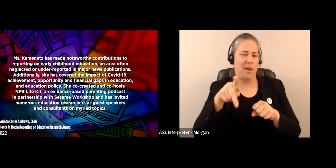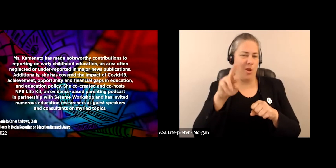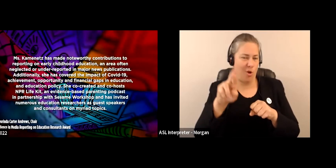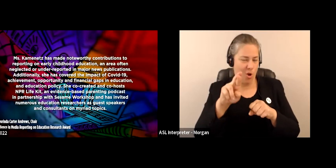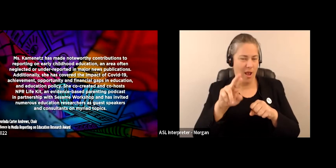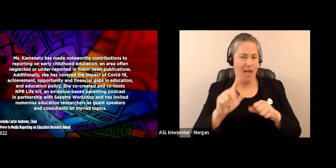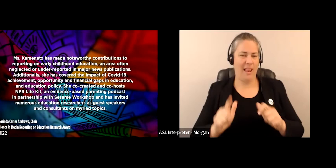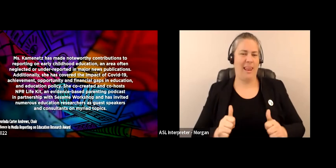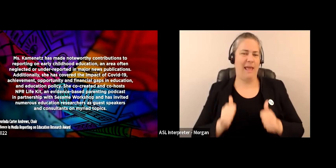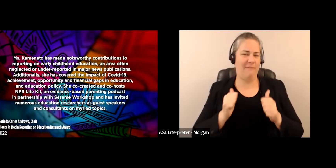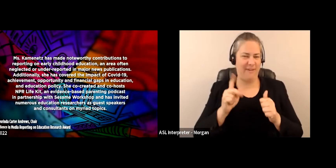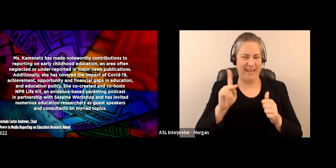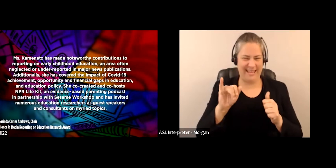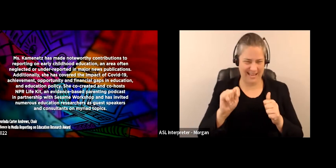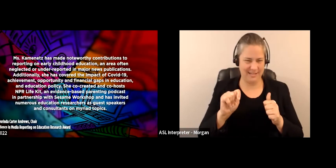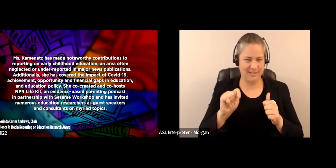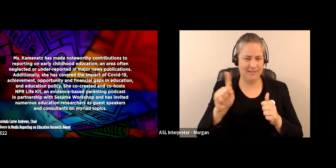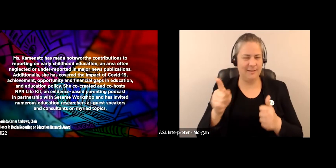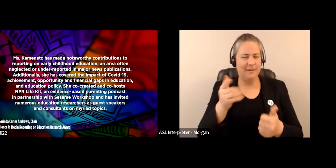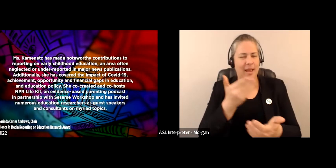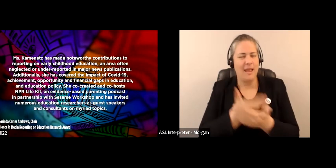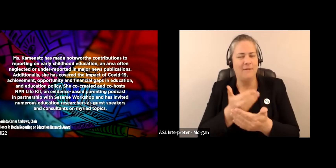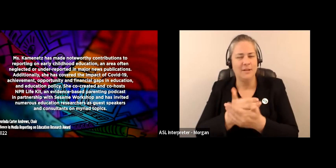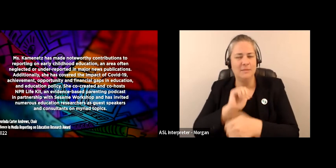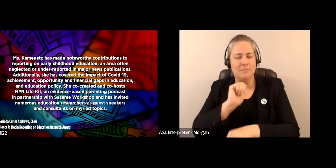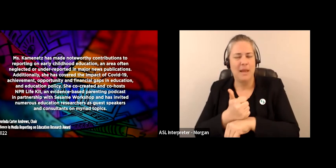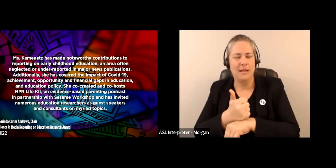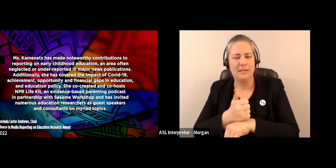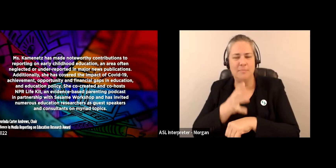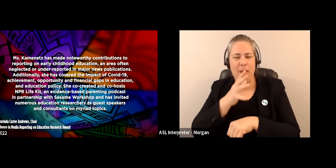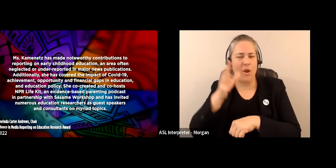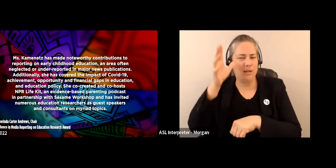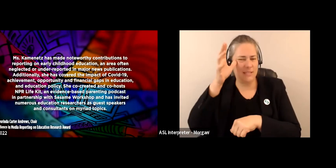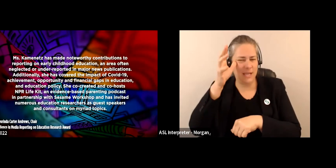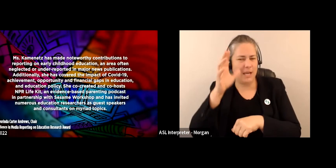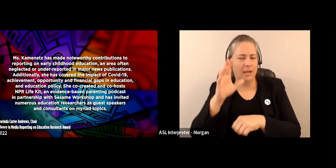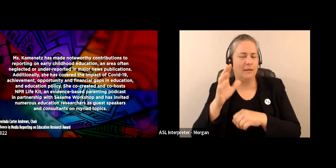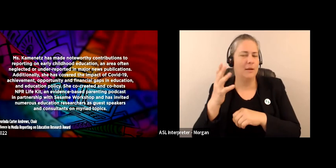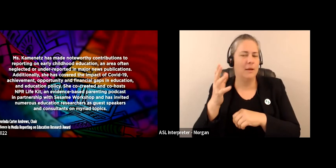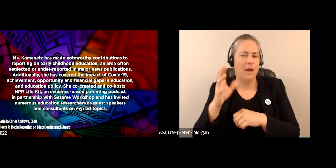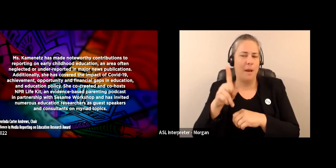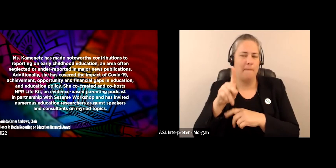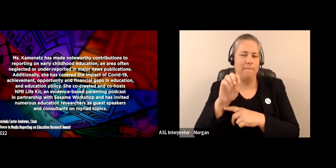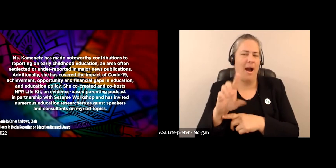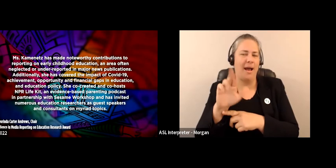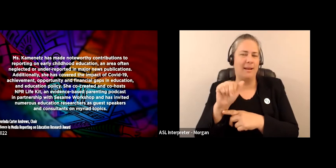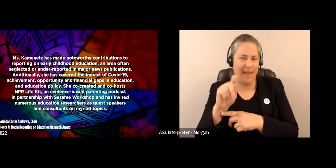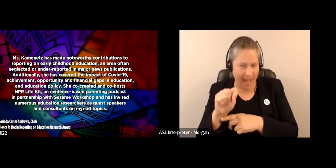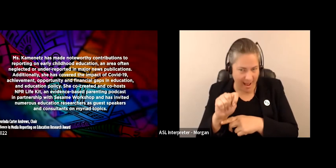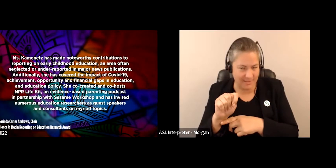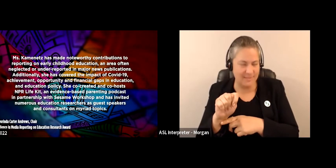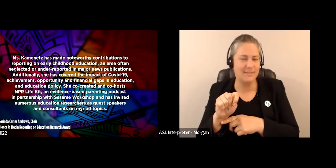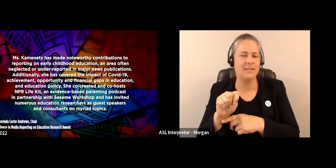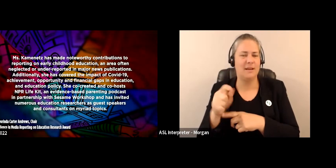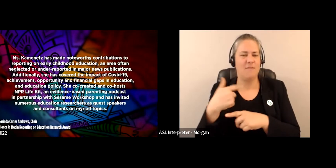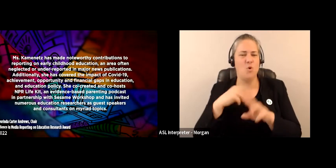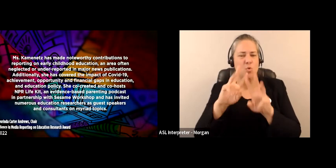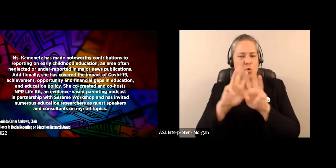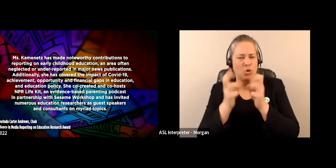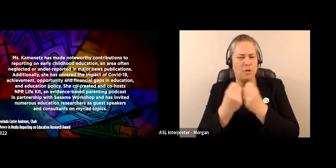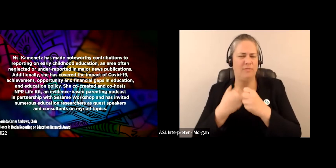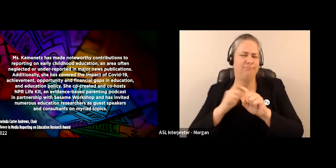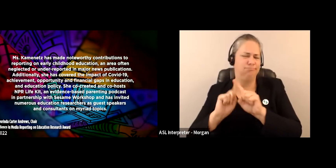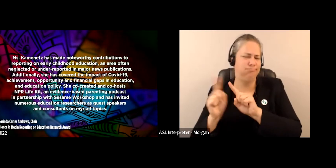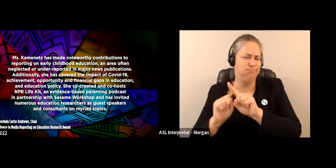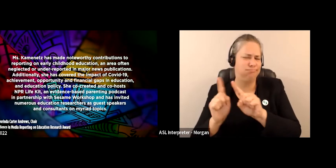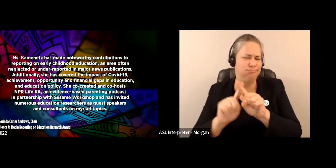evidence-based parenting podcast in partnership with Sesame Workshop, and has invited numerous education